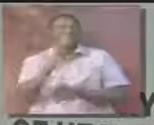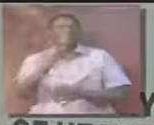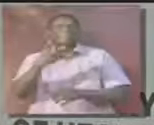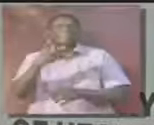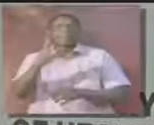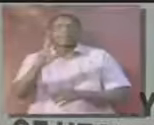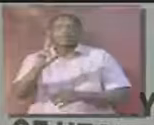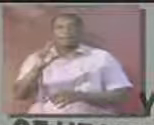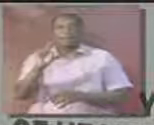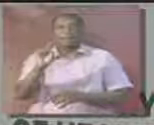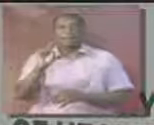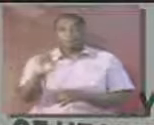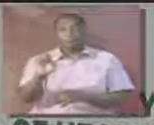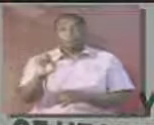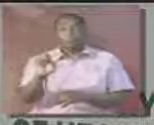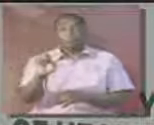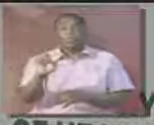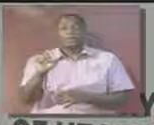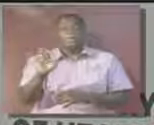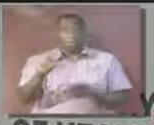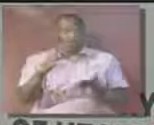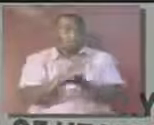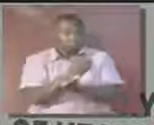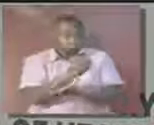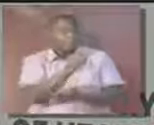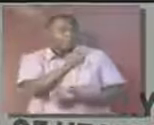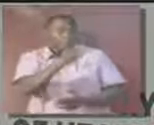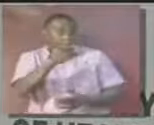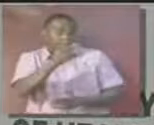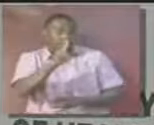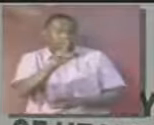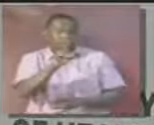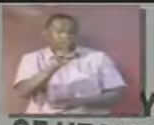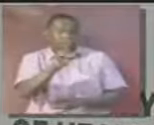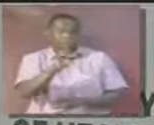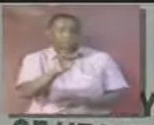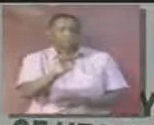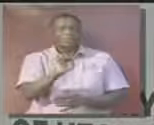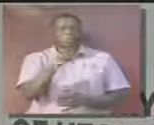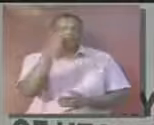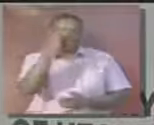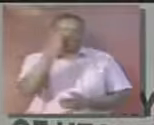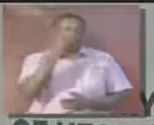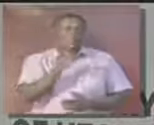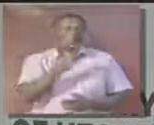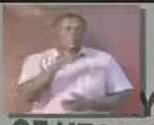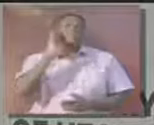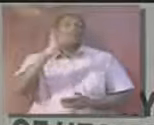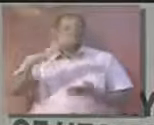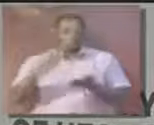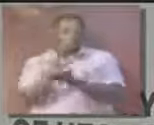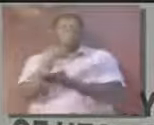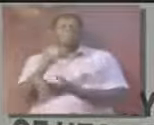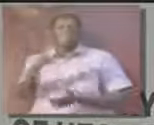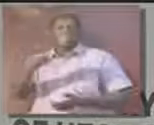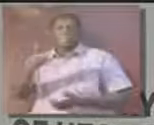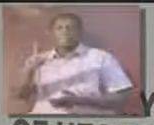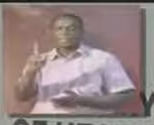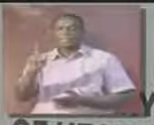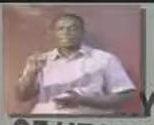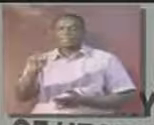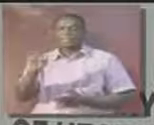vaccines. So those persons who would have had their first dose, be assured that you will be getting your second dose of AstraZeneca from the